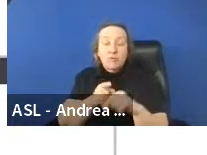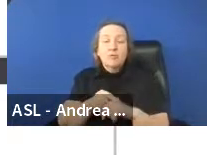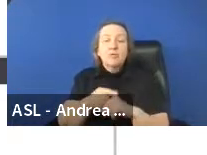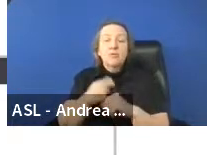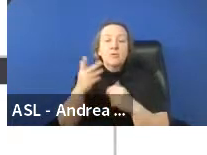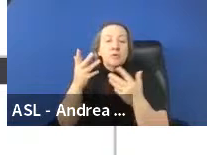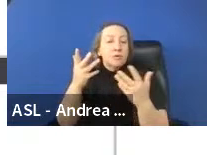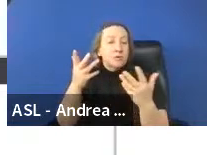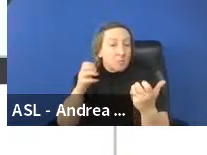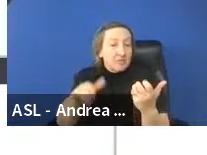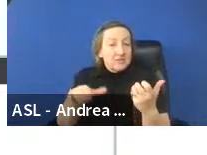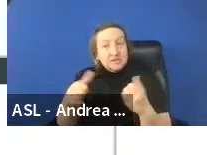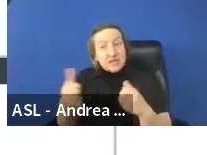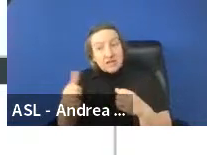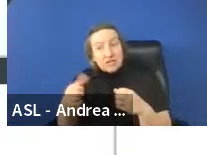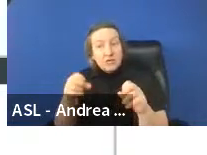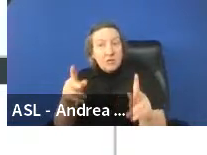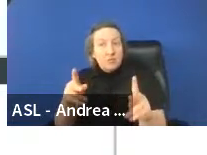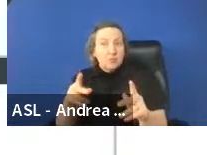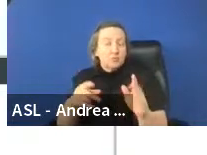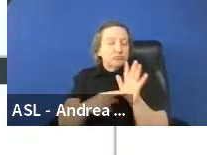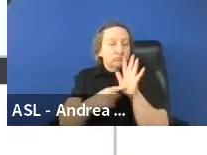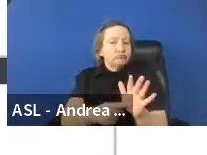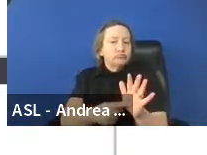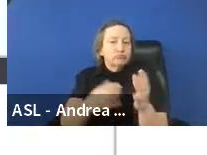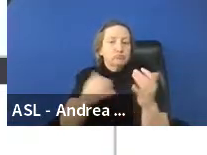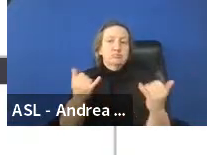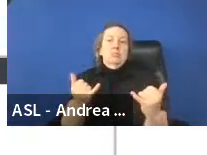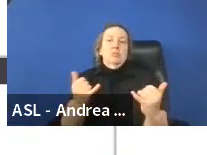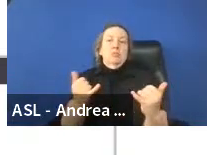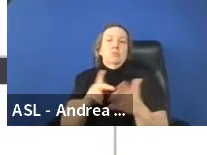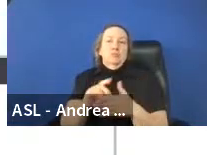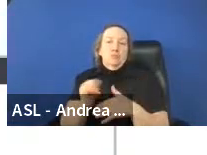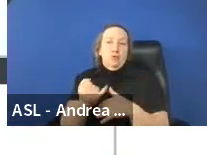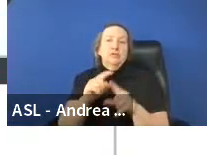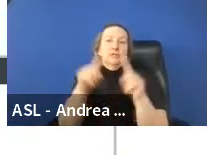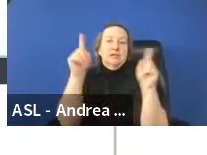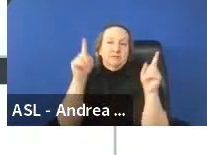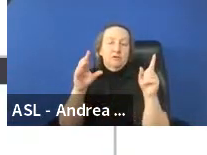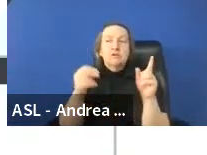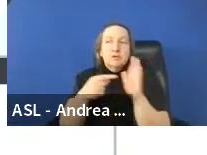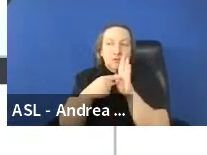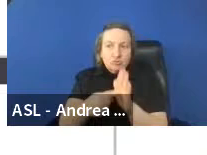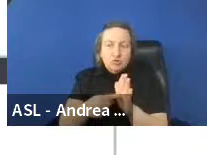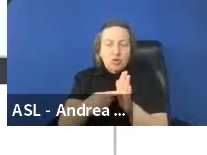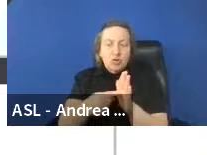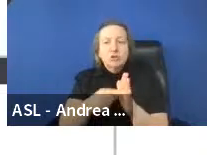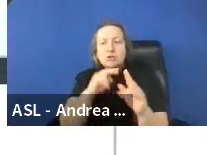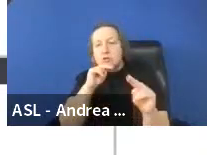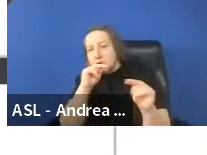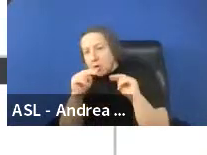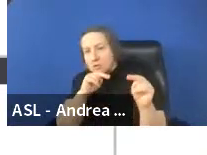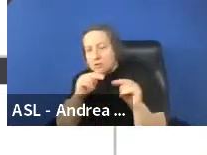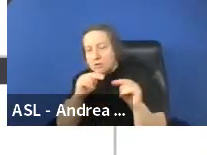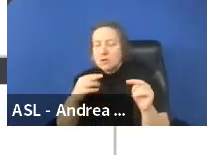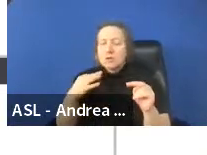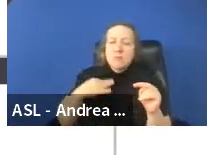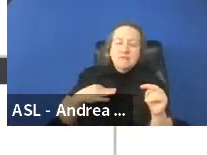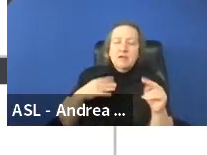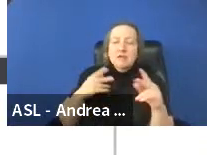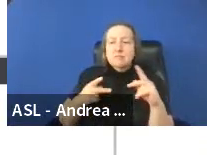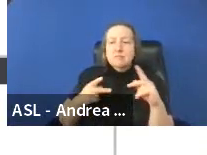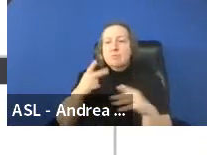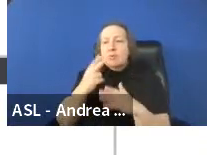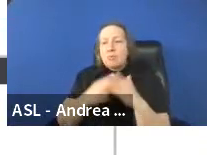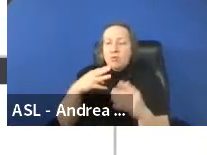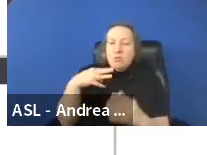to be another opportunity to demonstrate that this time the project is different and represents a negotiation that benefits stakeholders on both sides of the river